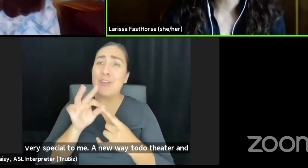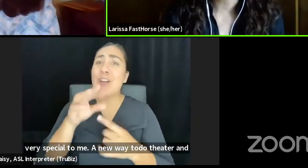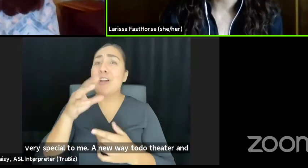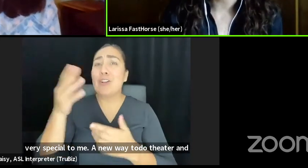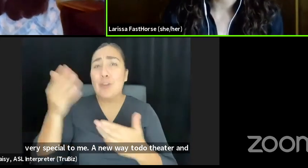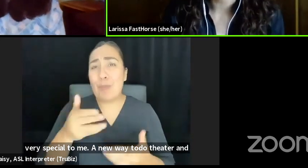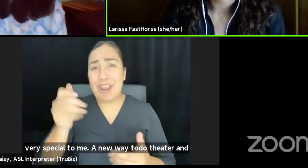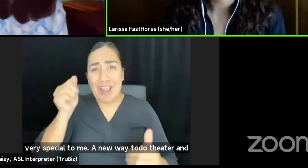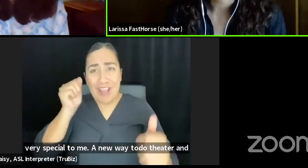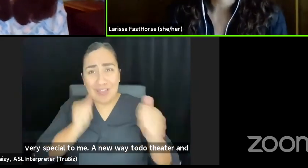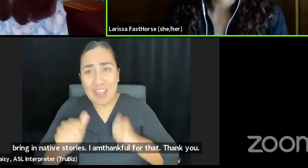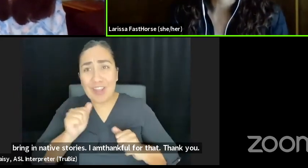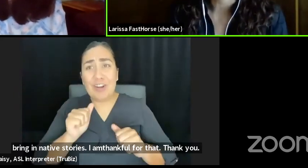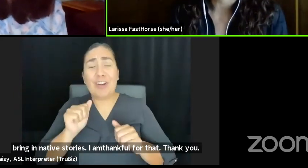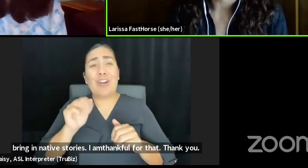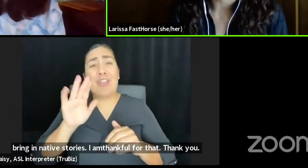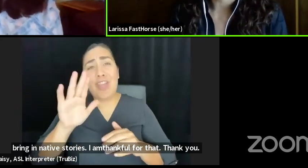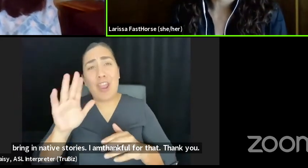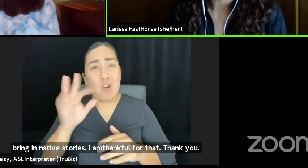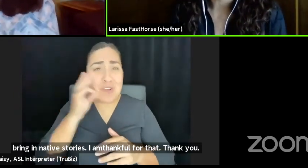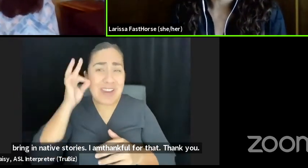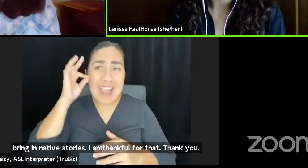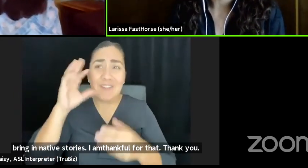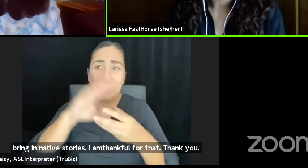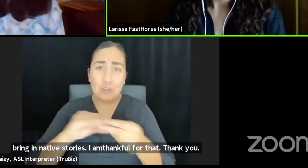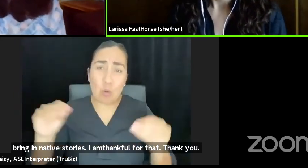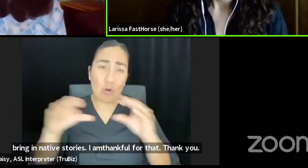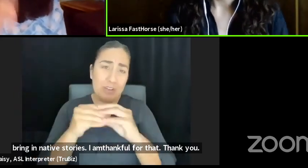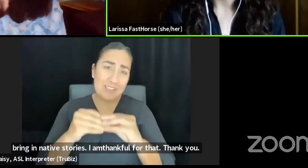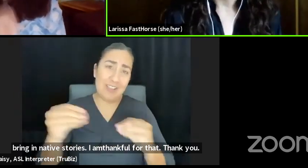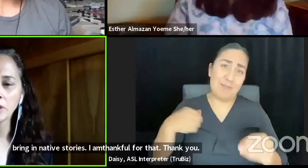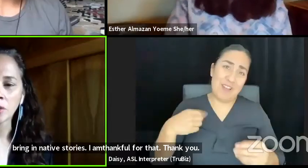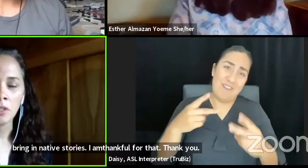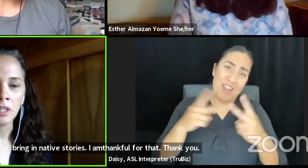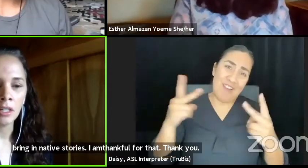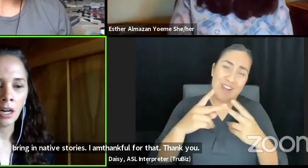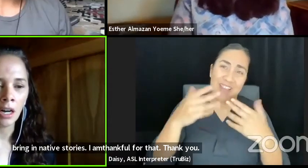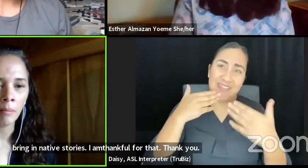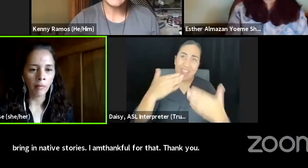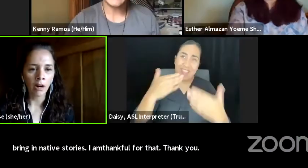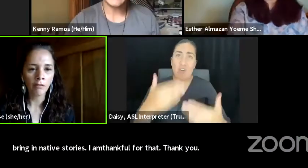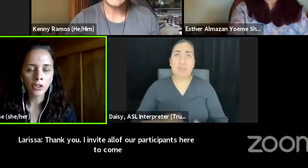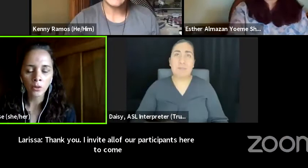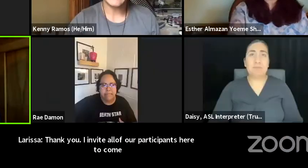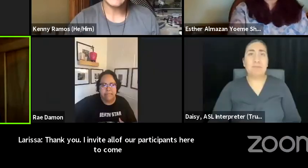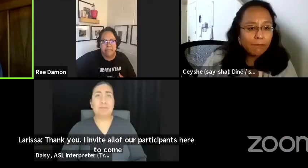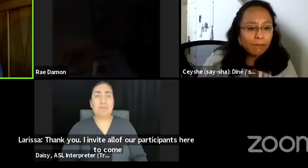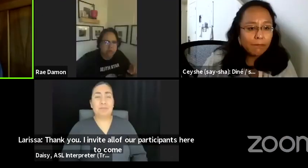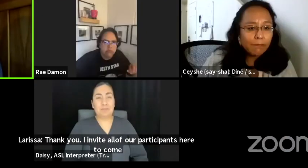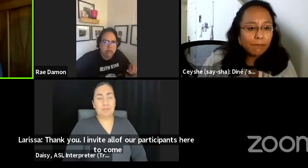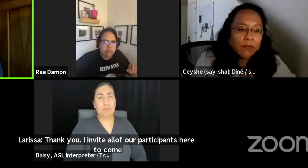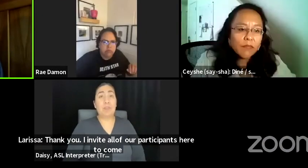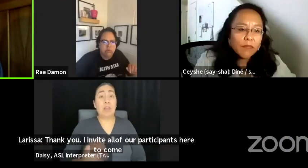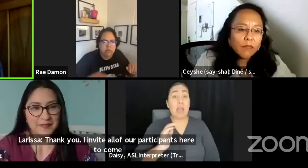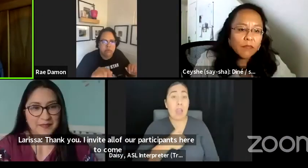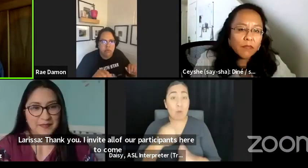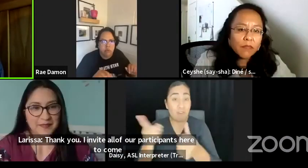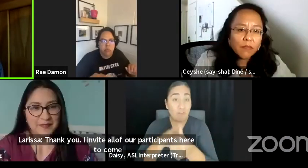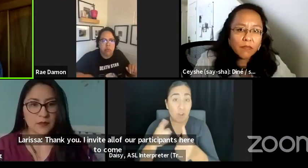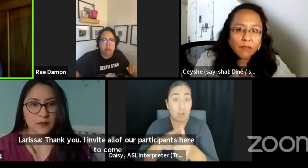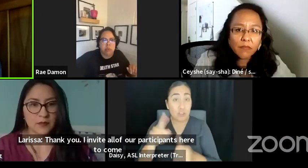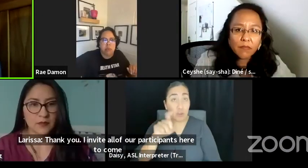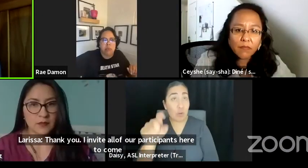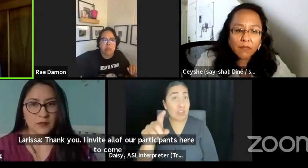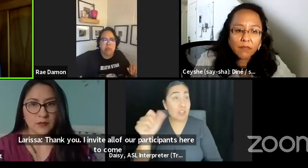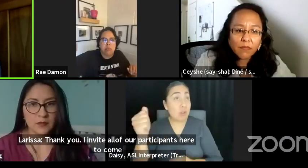all of our participants here to come on the screen, our panelists, to come on screen. Our first question we have, and so anybody